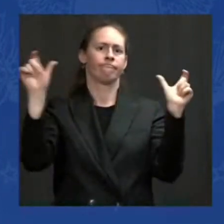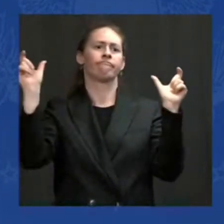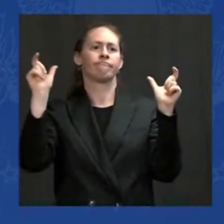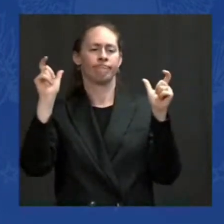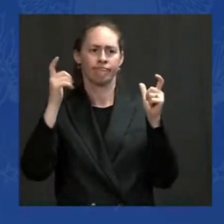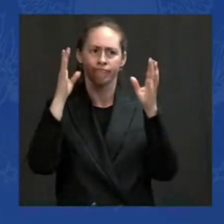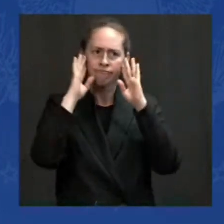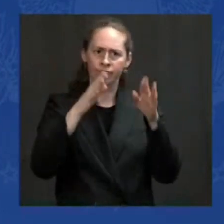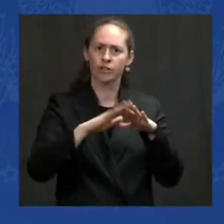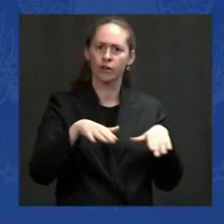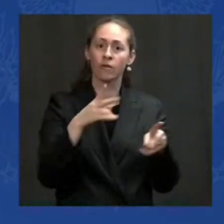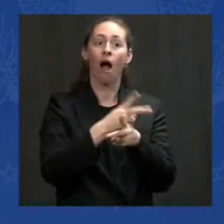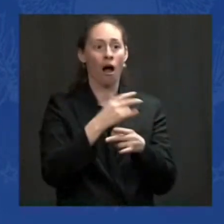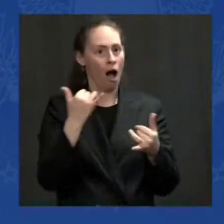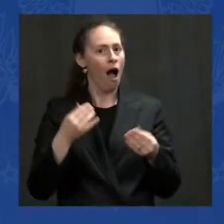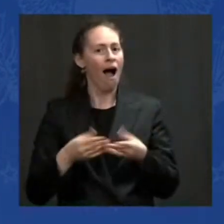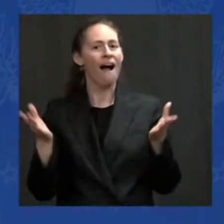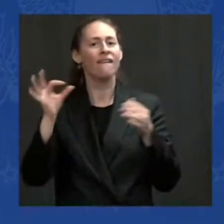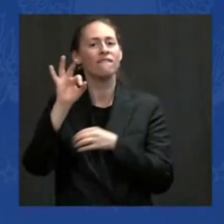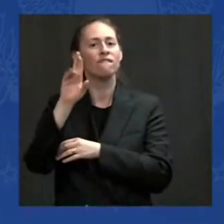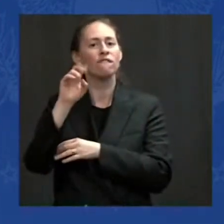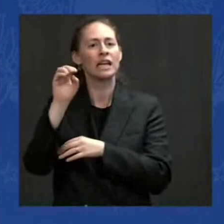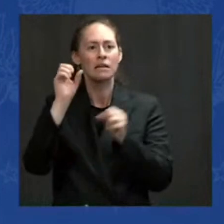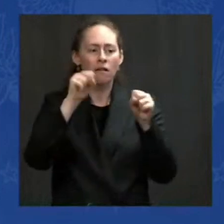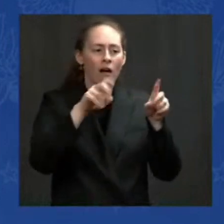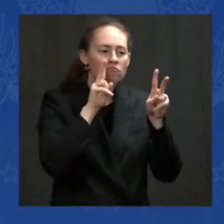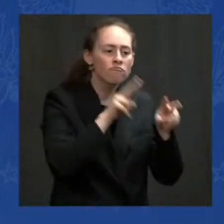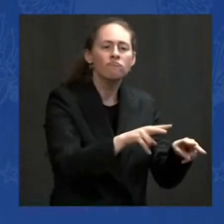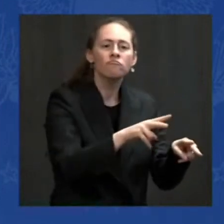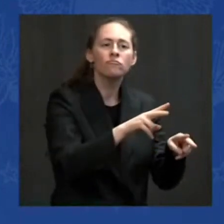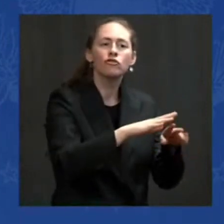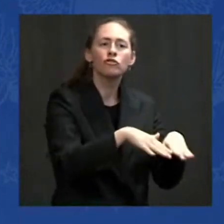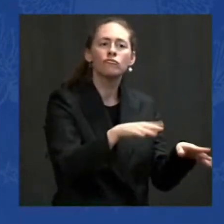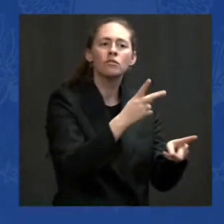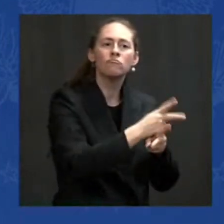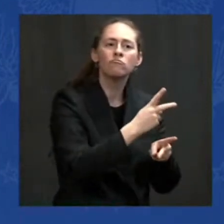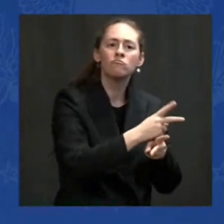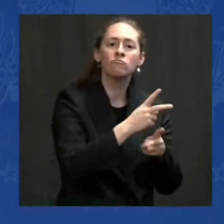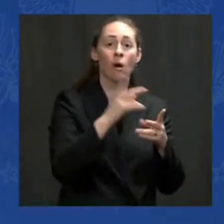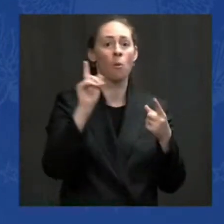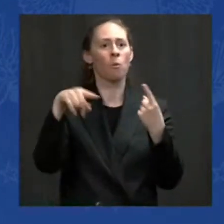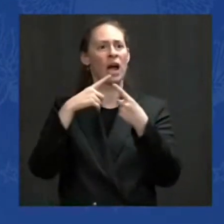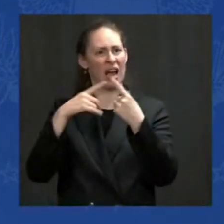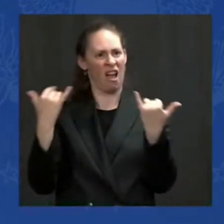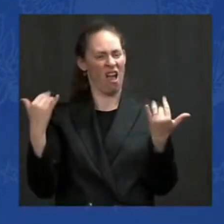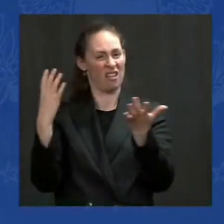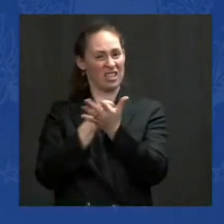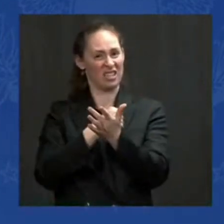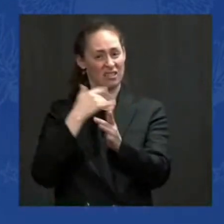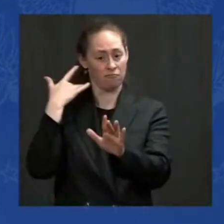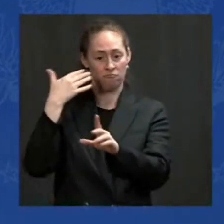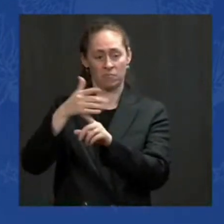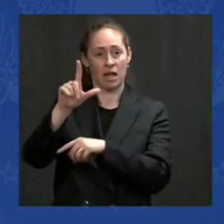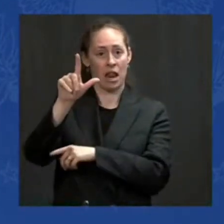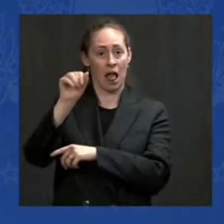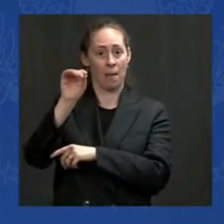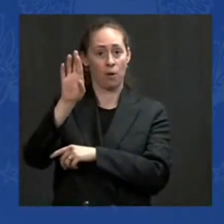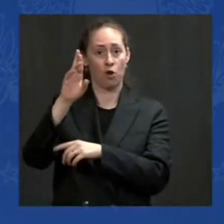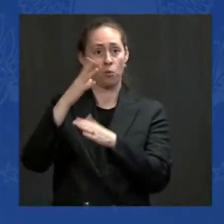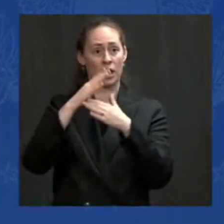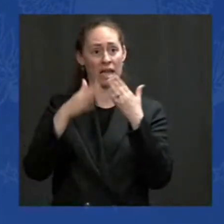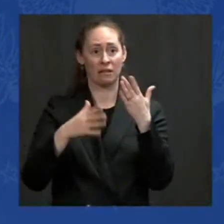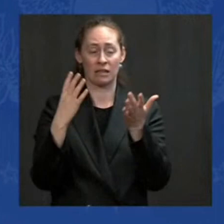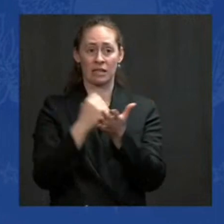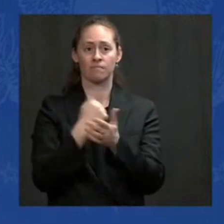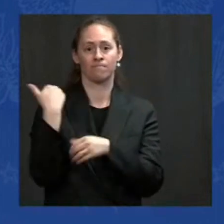parents and caregivers getting vaccinated through Labor Day, which is September 6th, extended from their initial commitment, which was through the 4th of July.